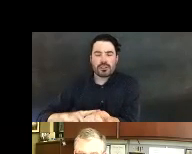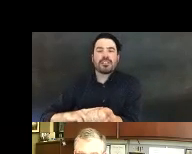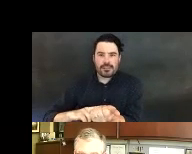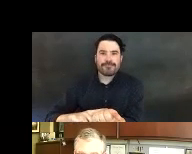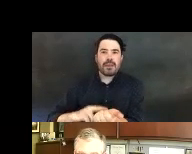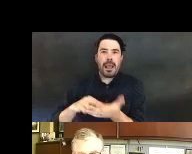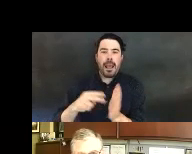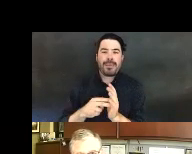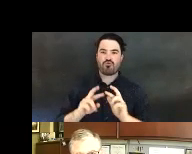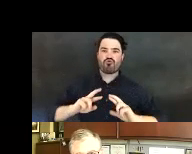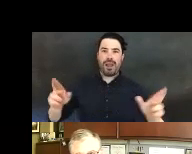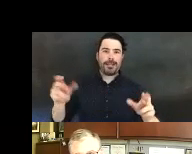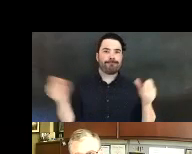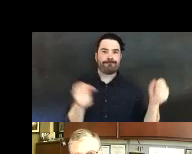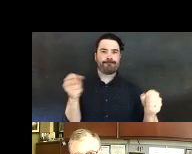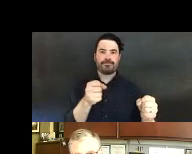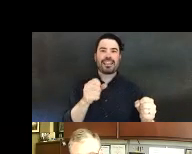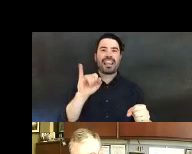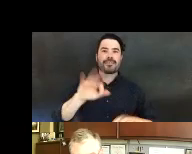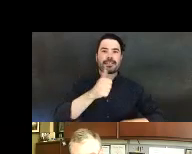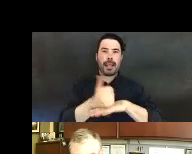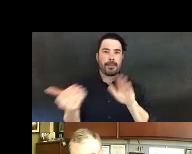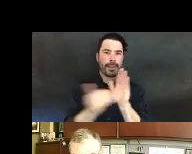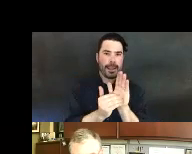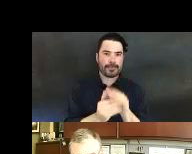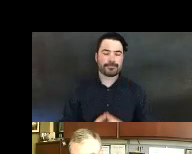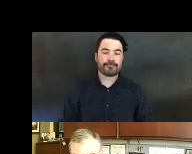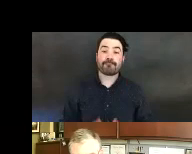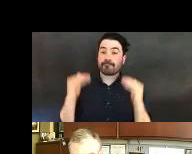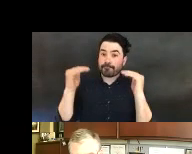have to reactivate. If we go to the next slide.